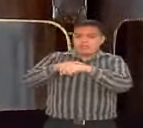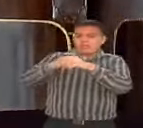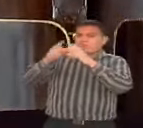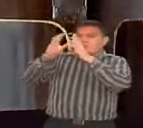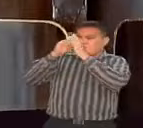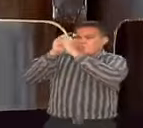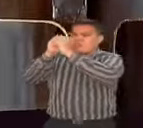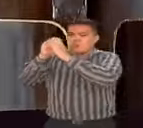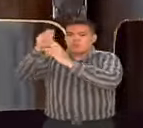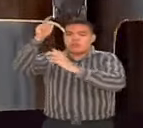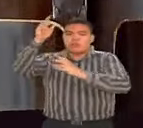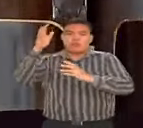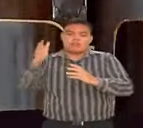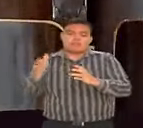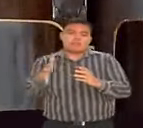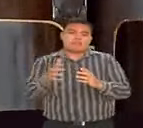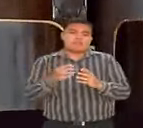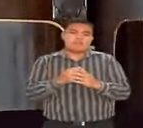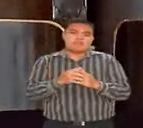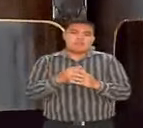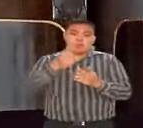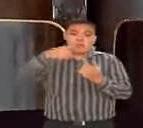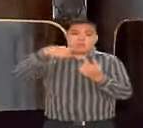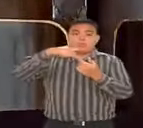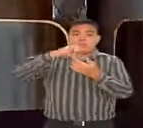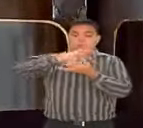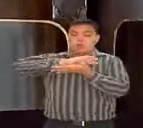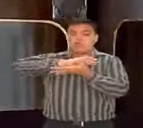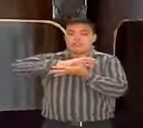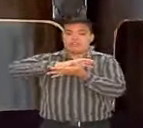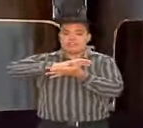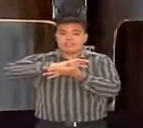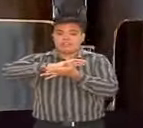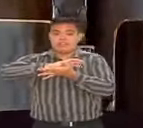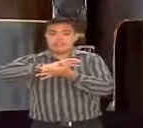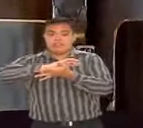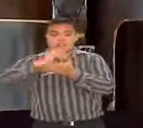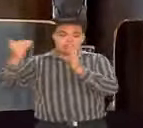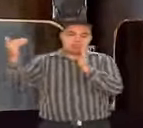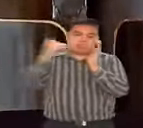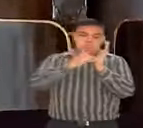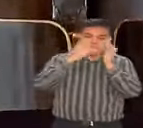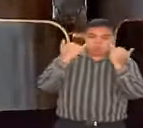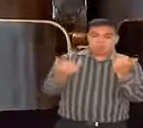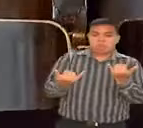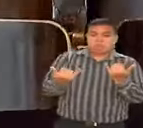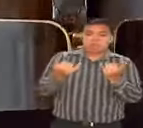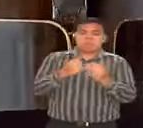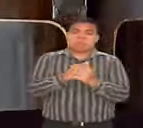same during their day. You know, when COVID hit, folks,